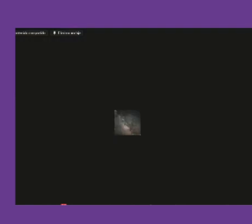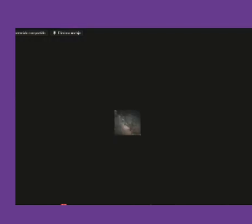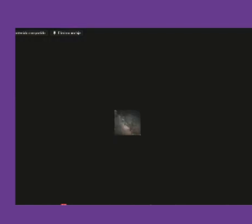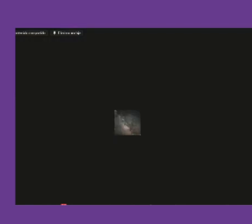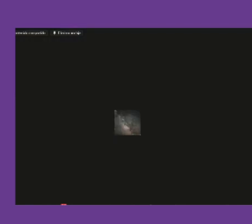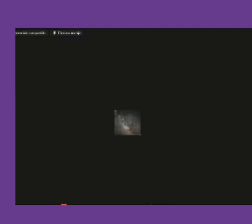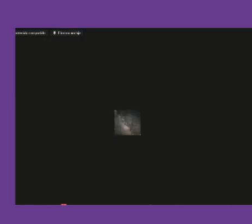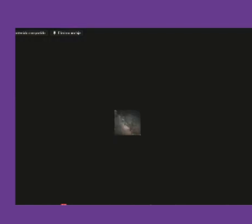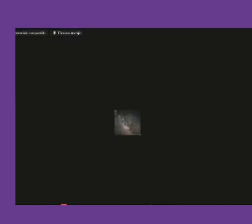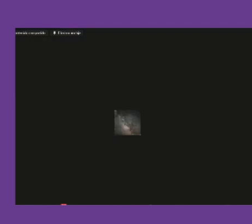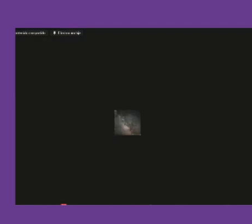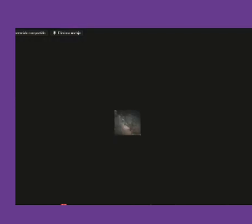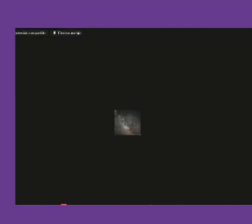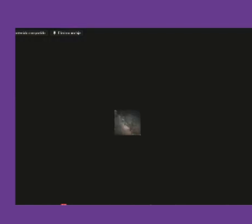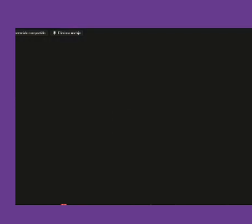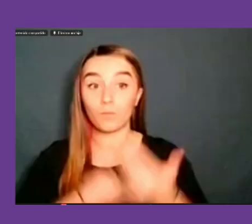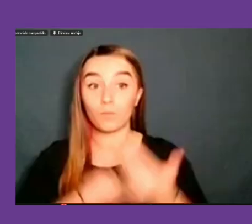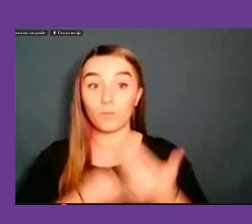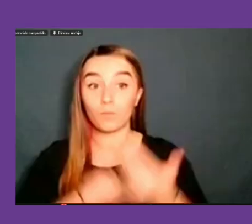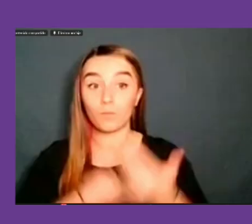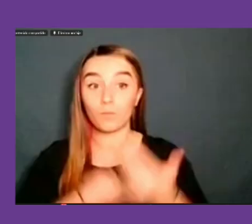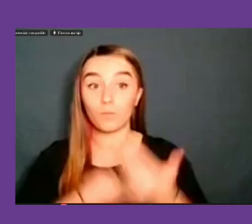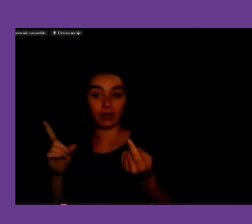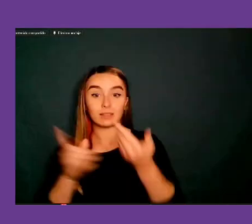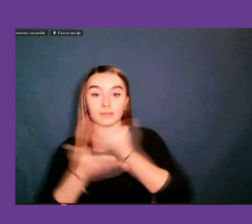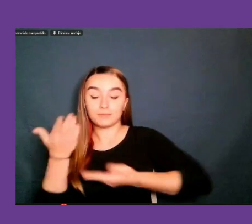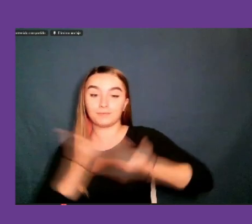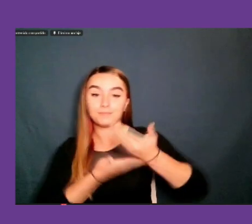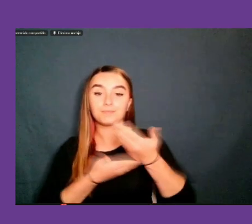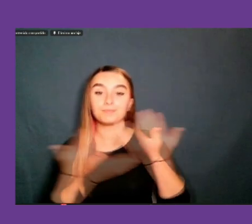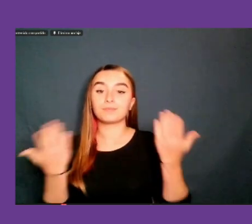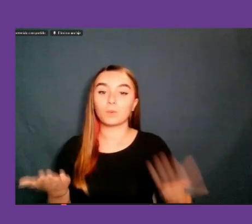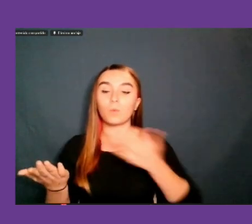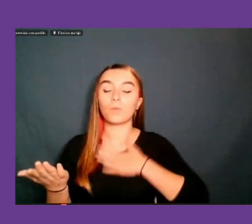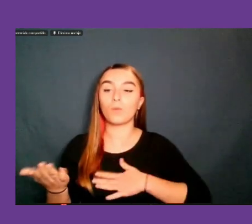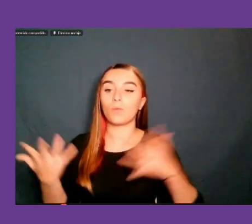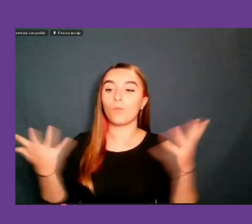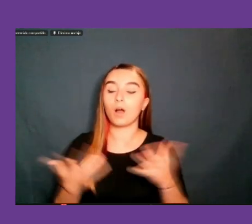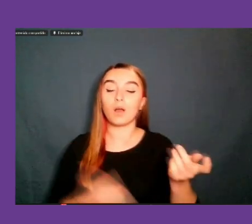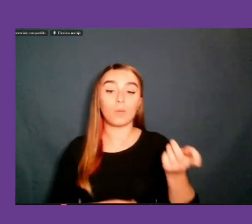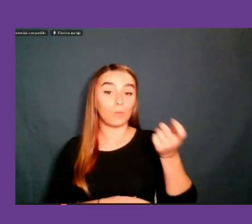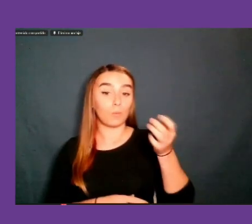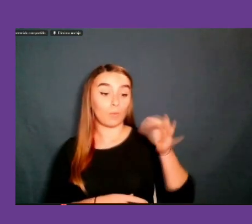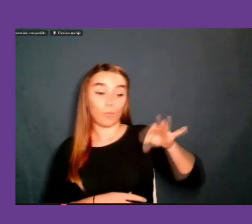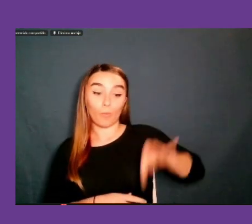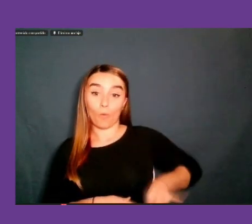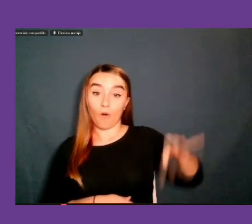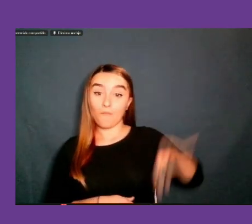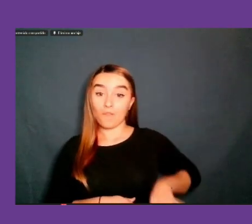co-designing process, I mean basically to partner with professionals that could help us to